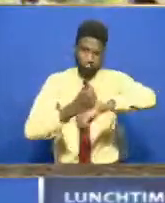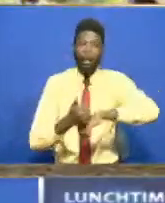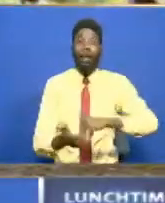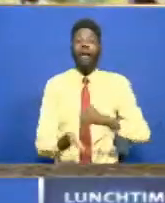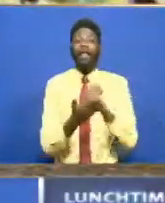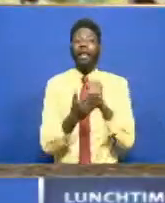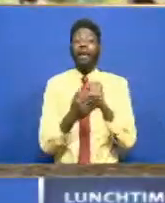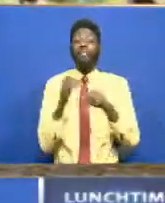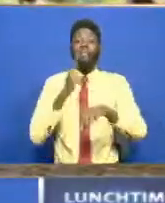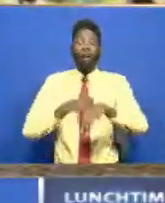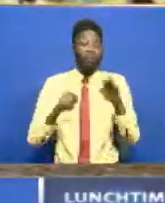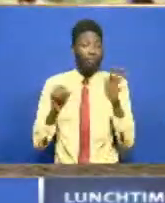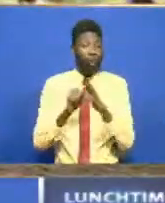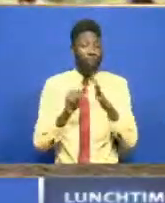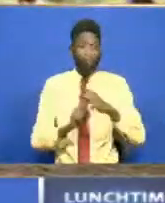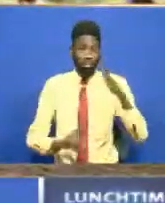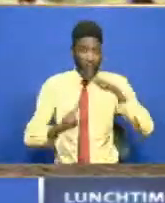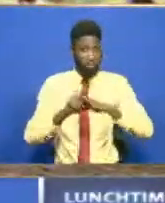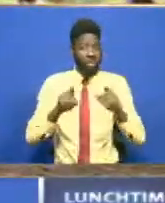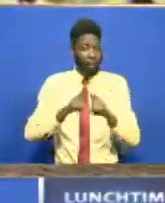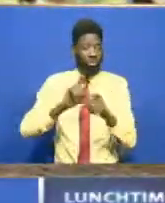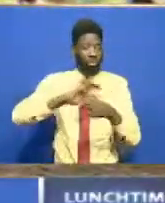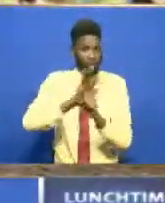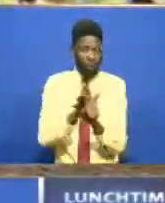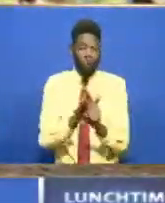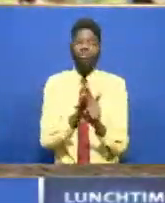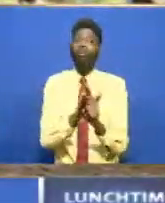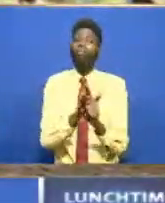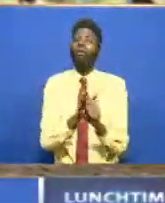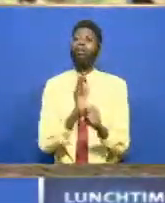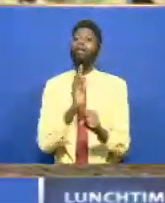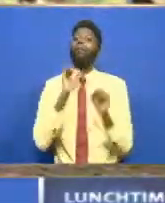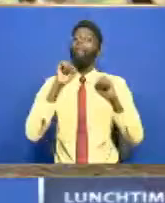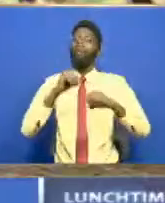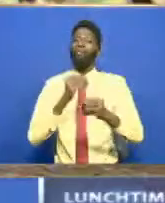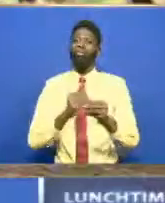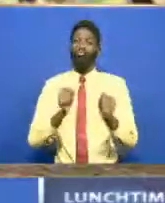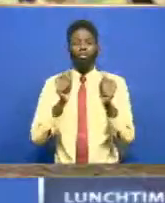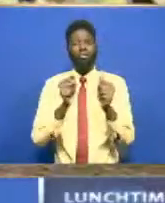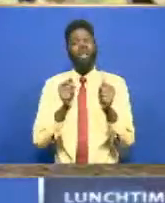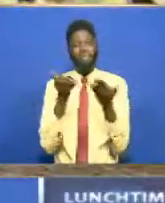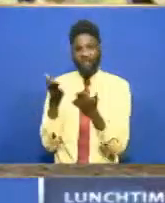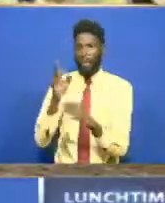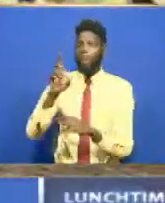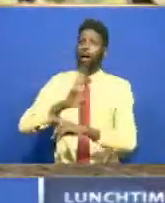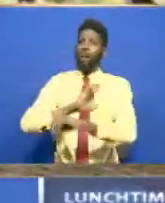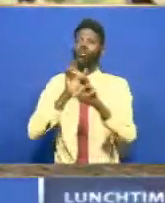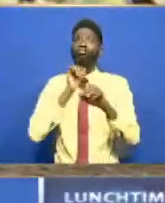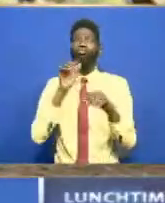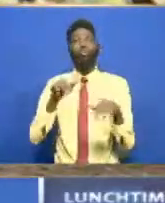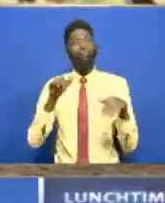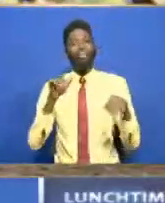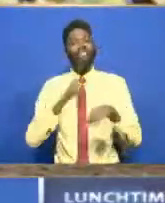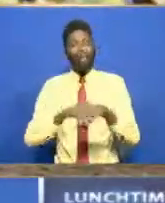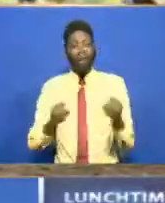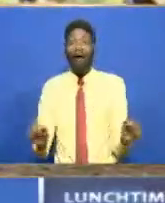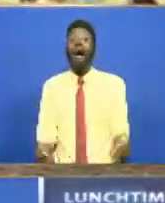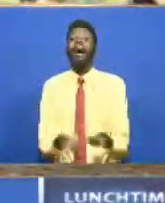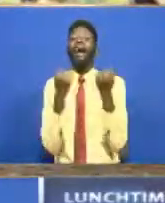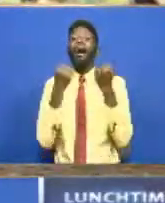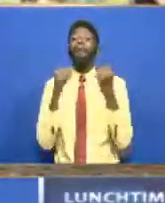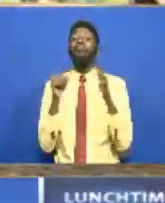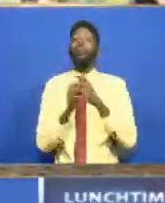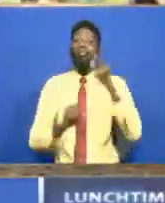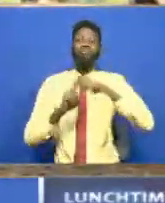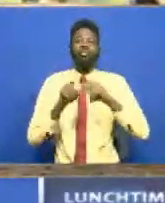pandemic. That infrastructure should be in place. We should not wait for a pandemic to happen so that we start creating isolation centers and so on.